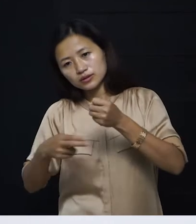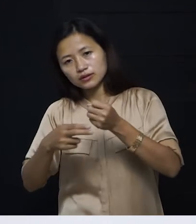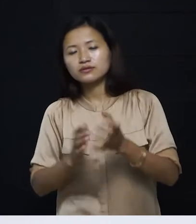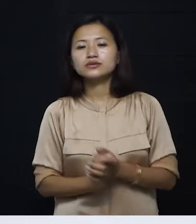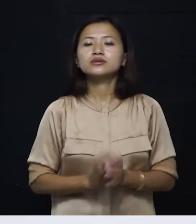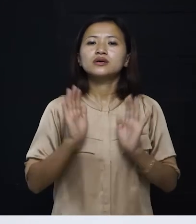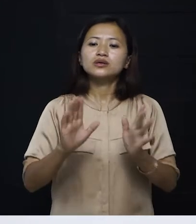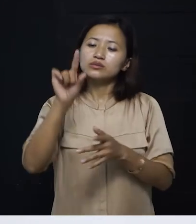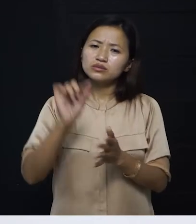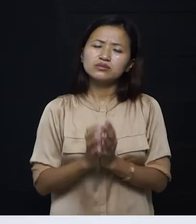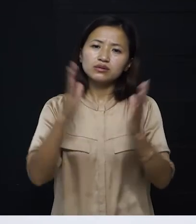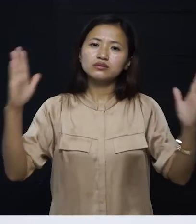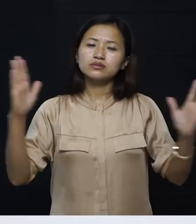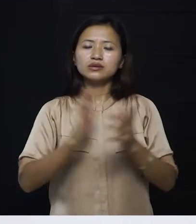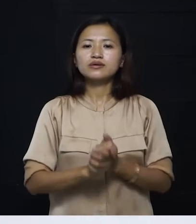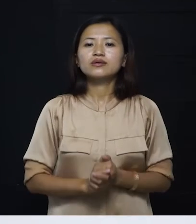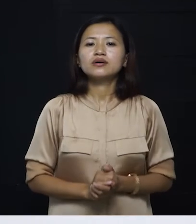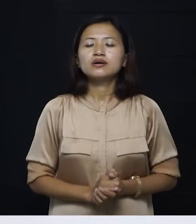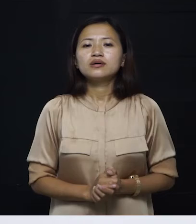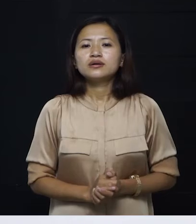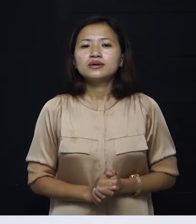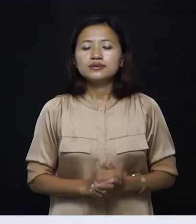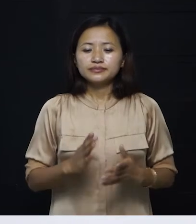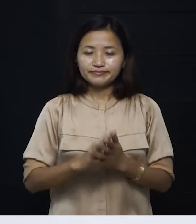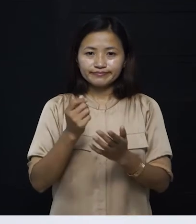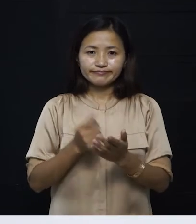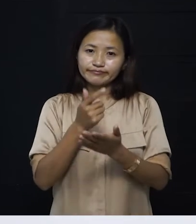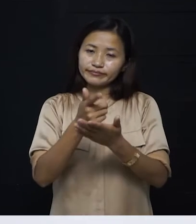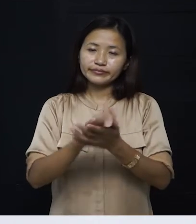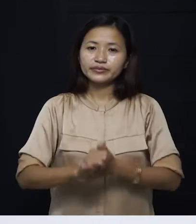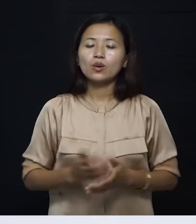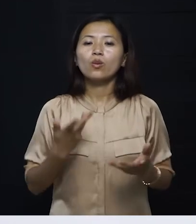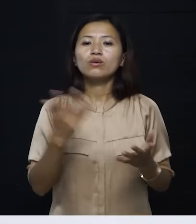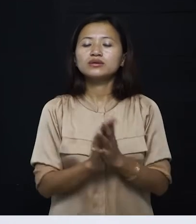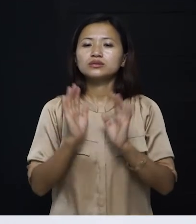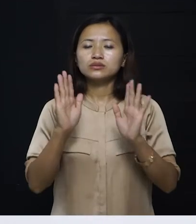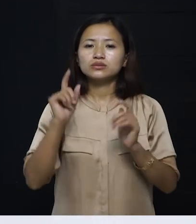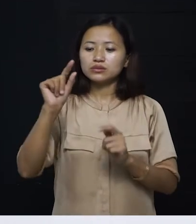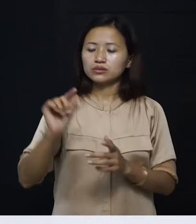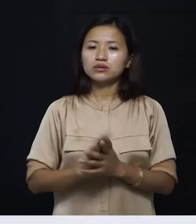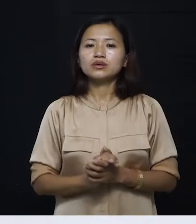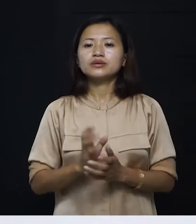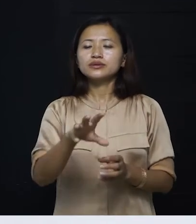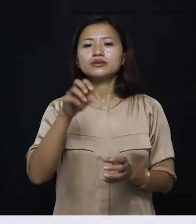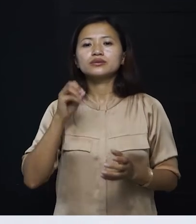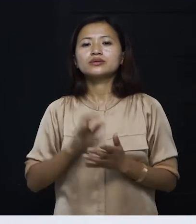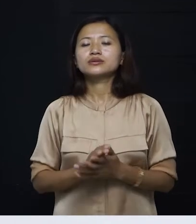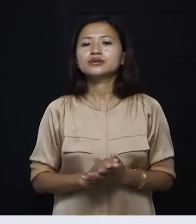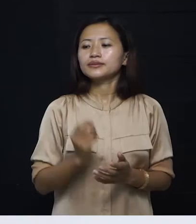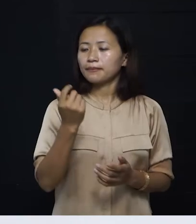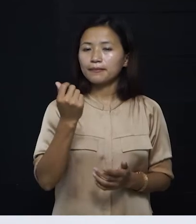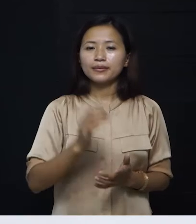they do lots of, or they have lots of expenditure. And so what they do is, they will take